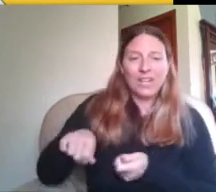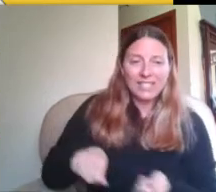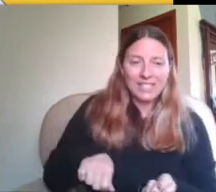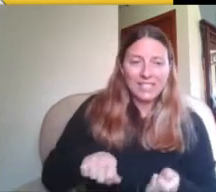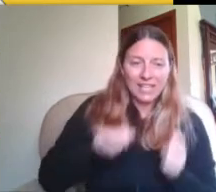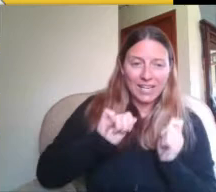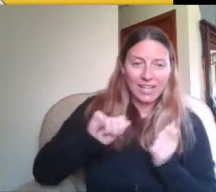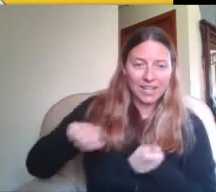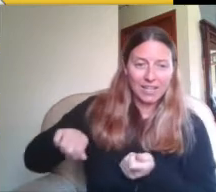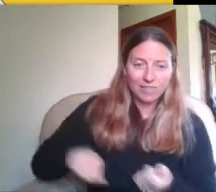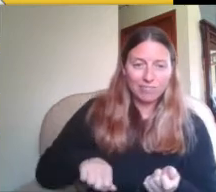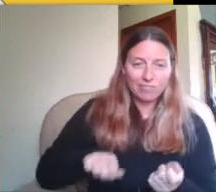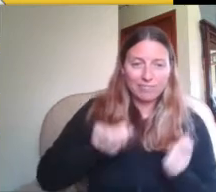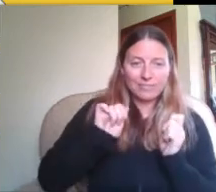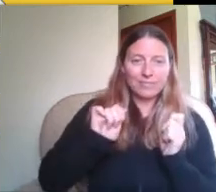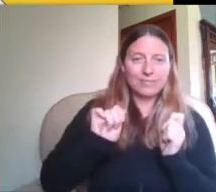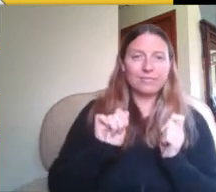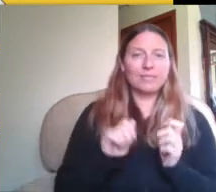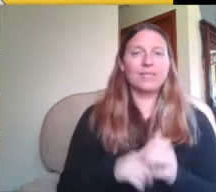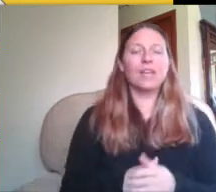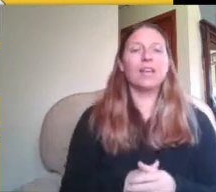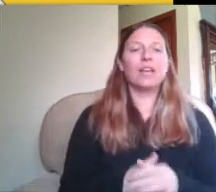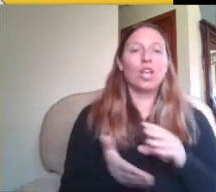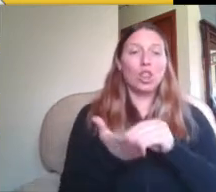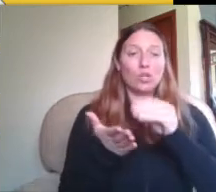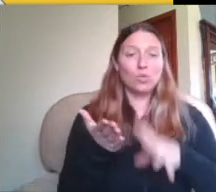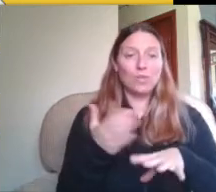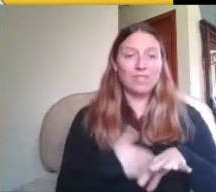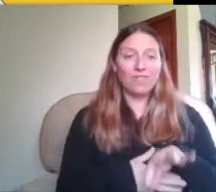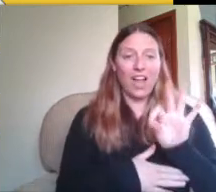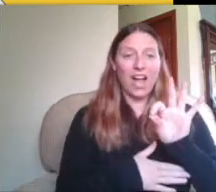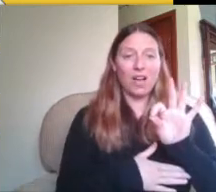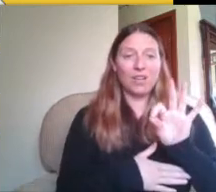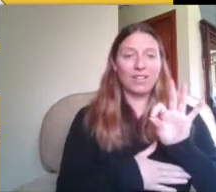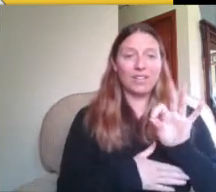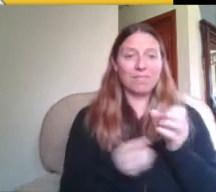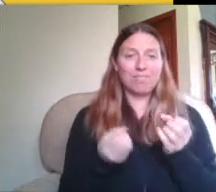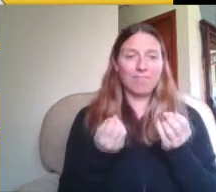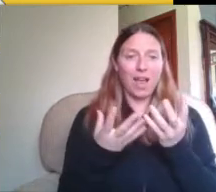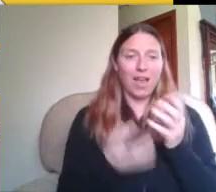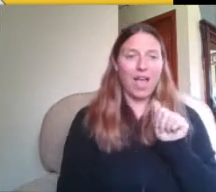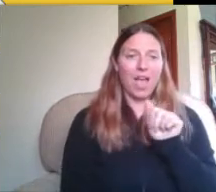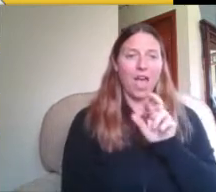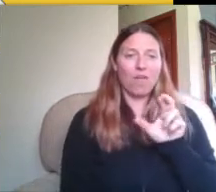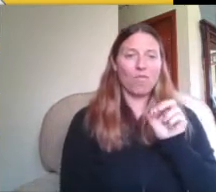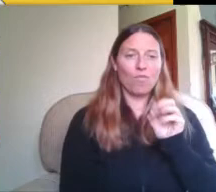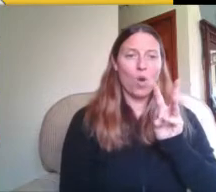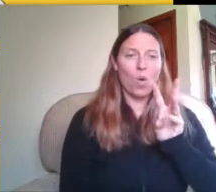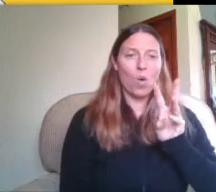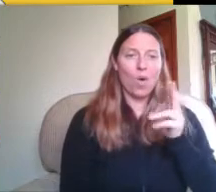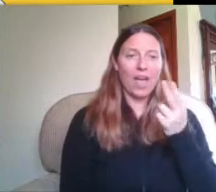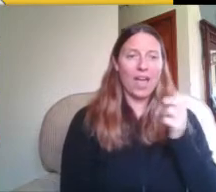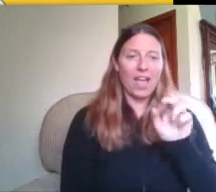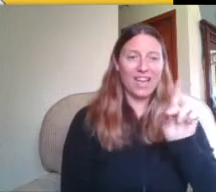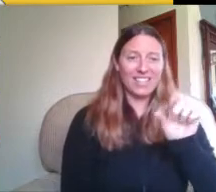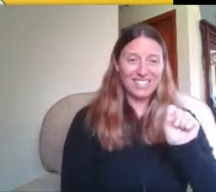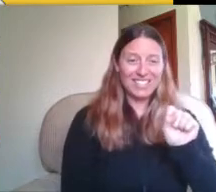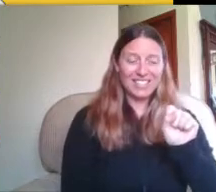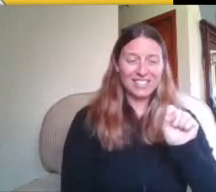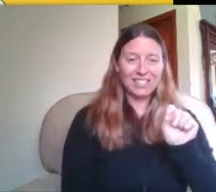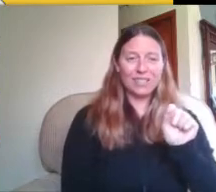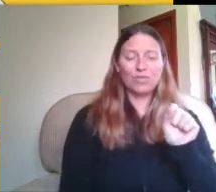dig. The students found several arrowheads, which are